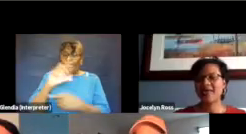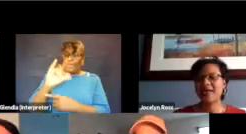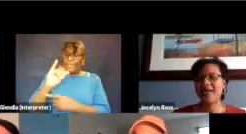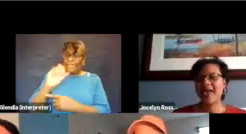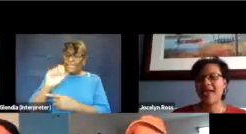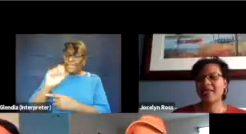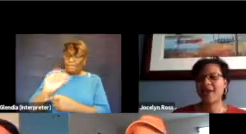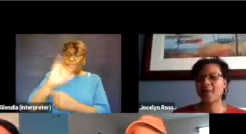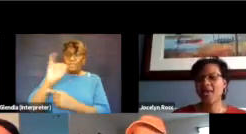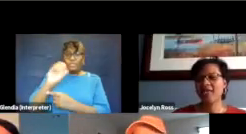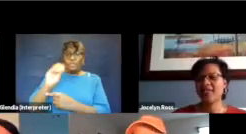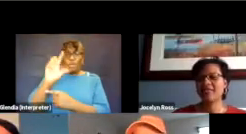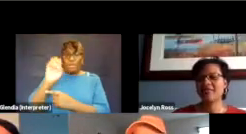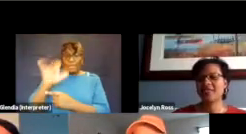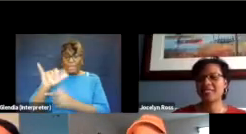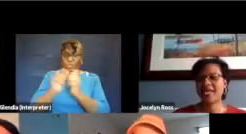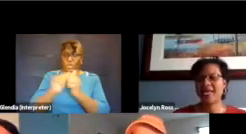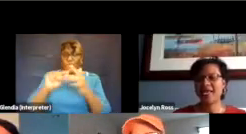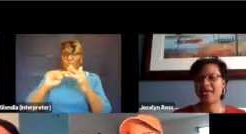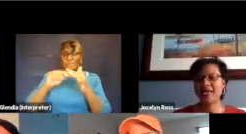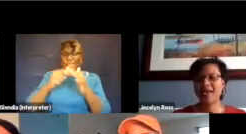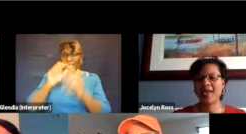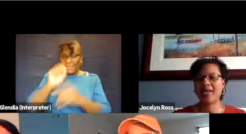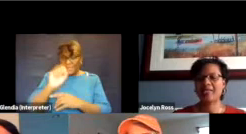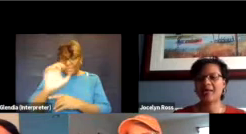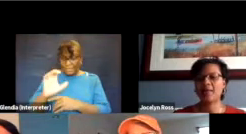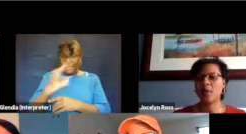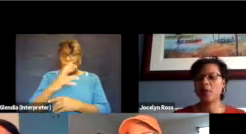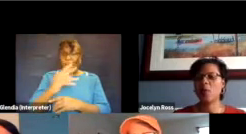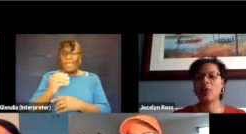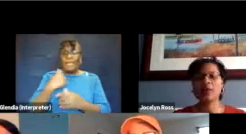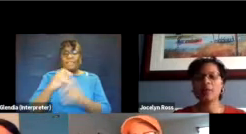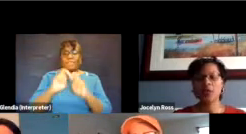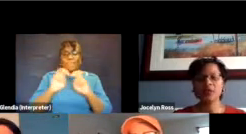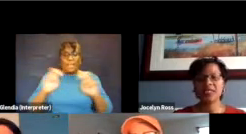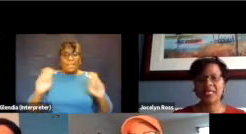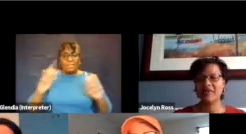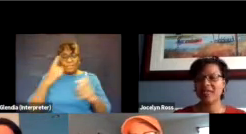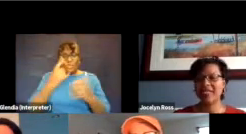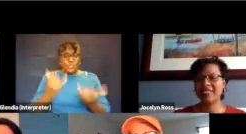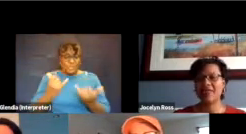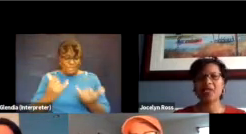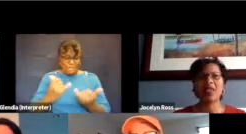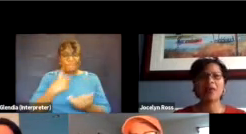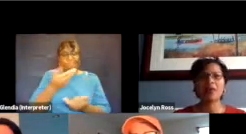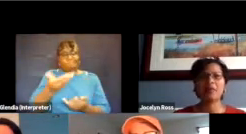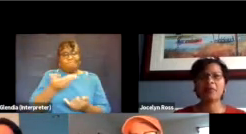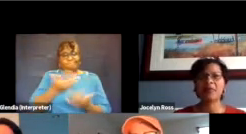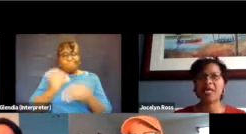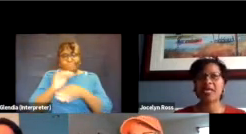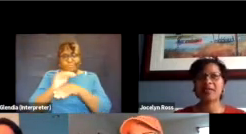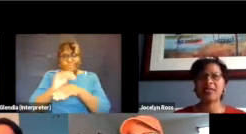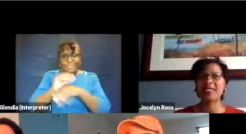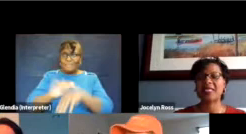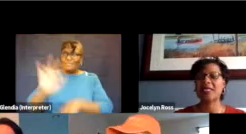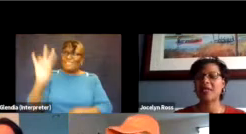SC and our panelists for today. And I want to welcome you this evening at 7 o'clock on a beautiful